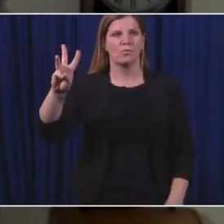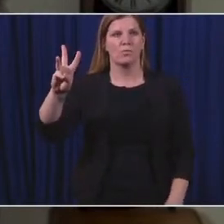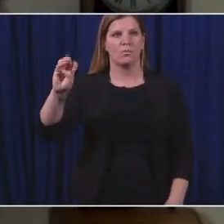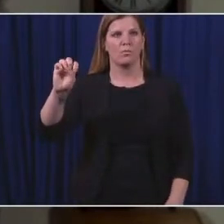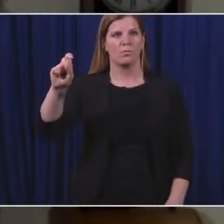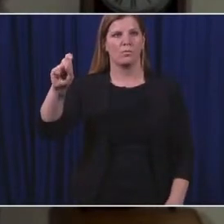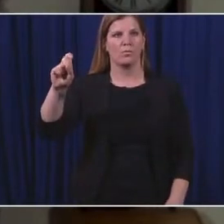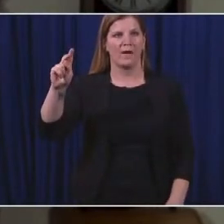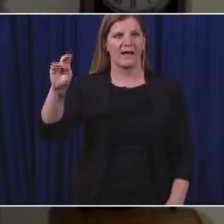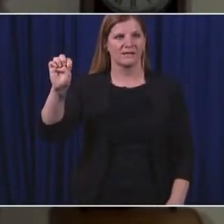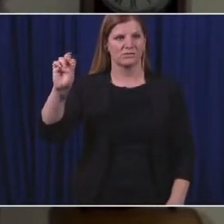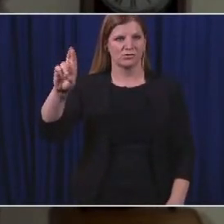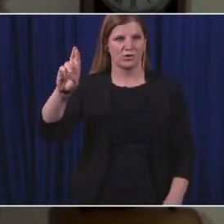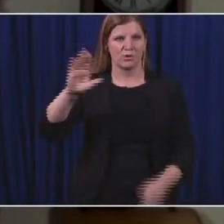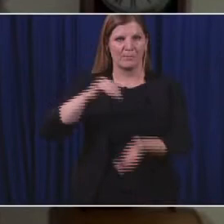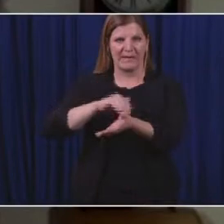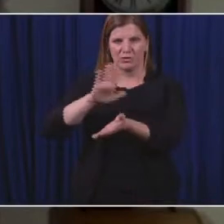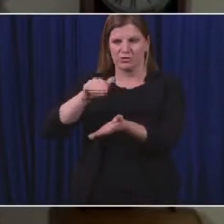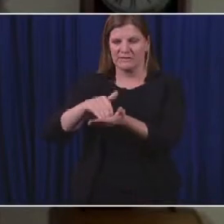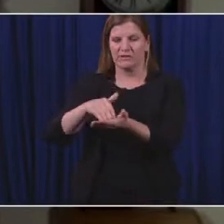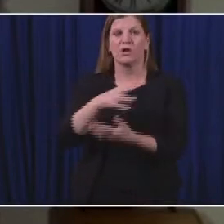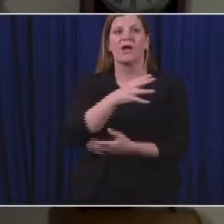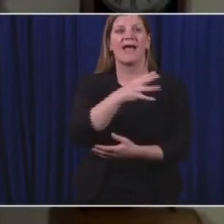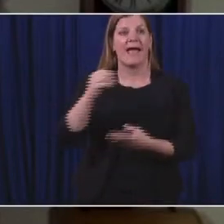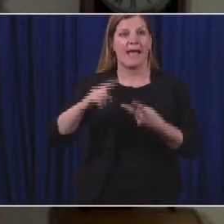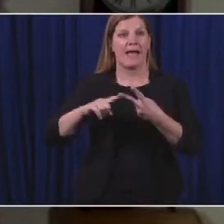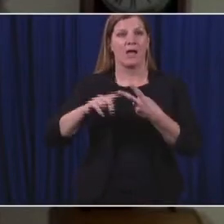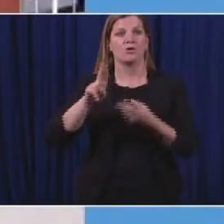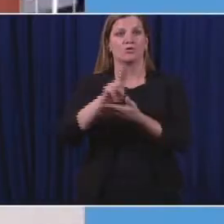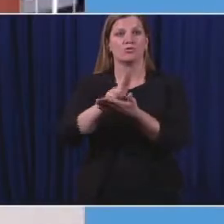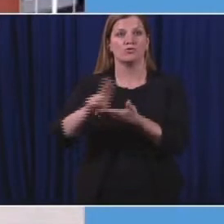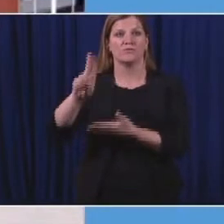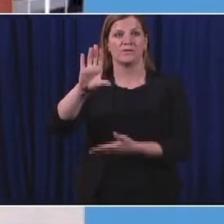time at the University of Cincinnati Medical Center.